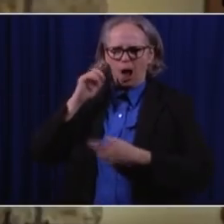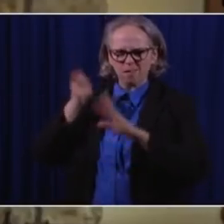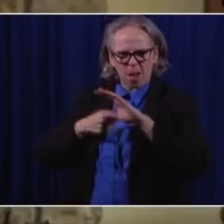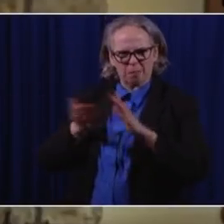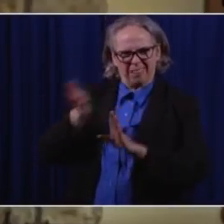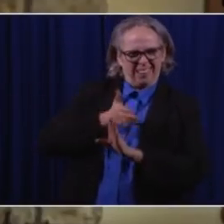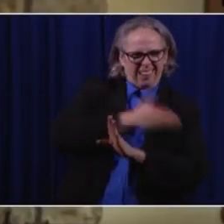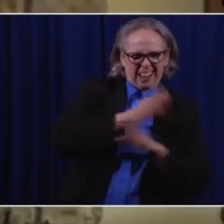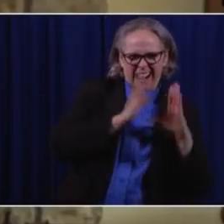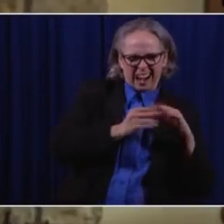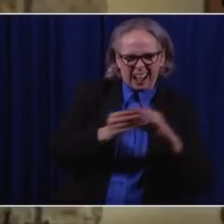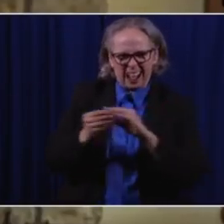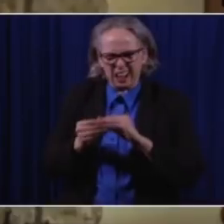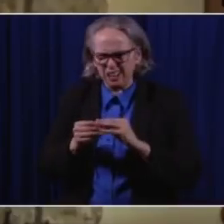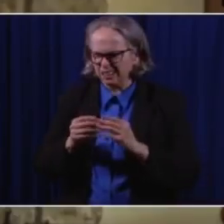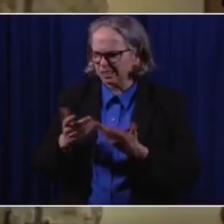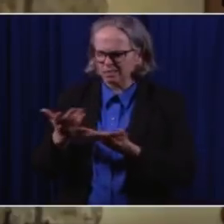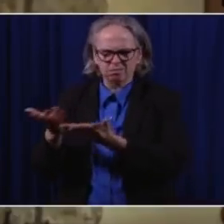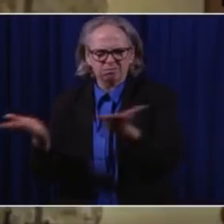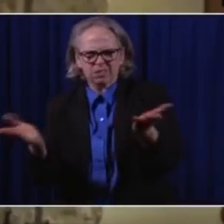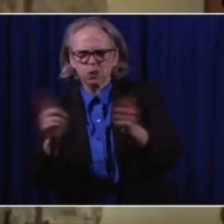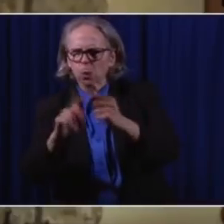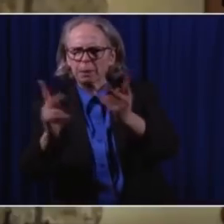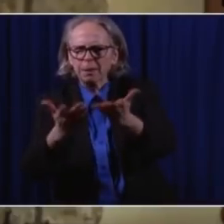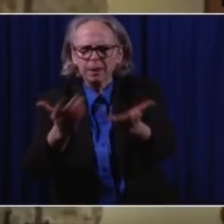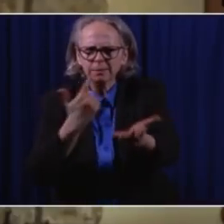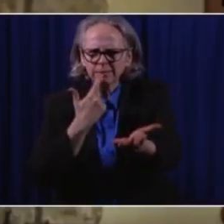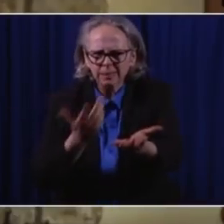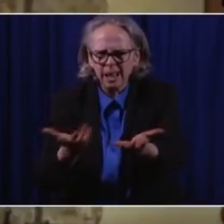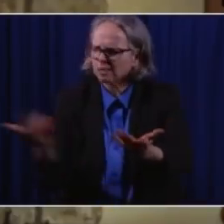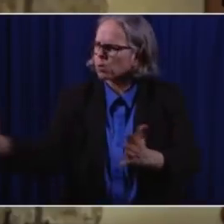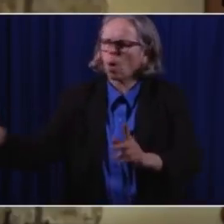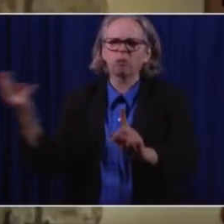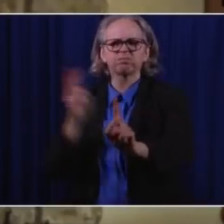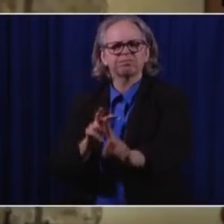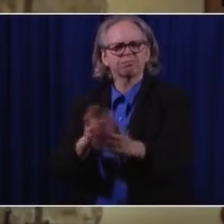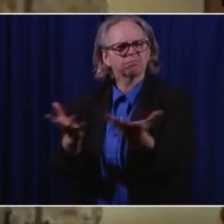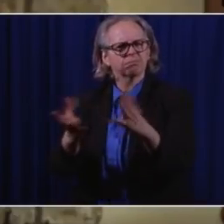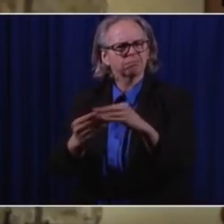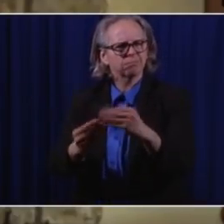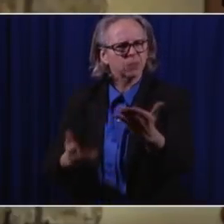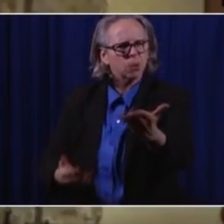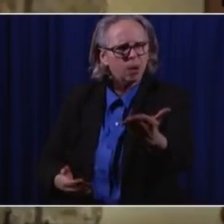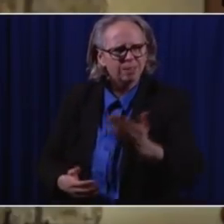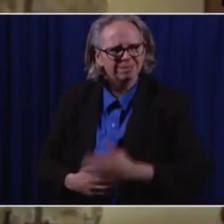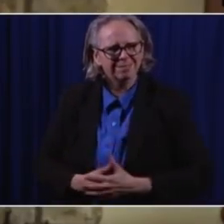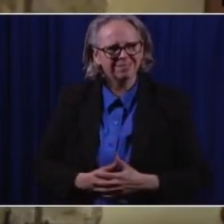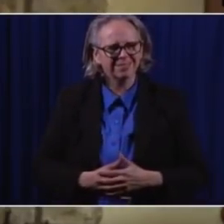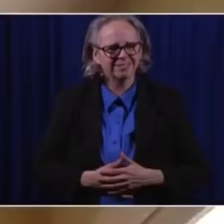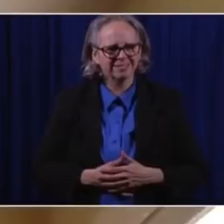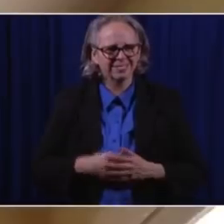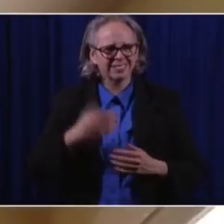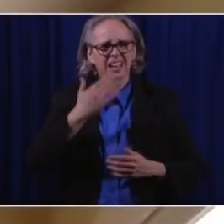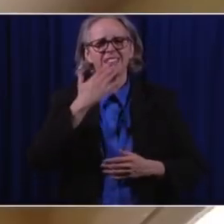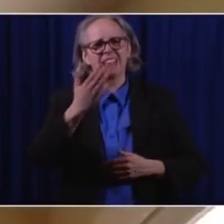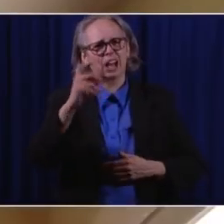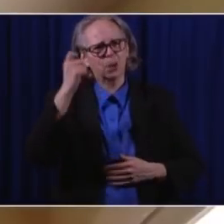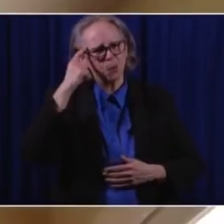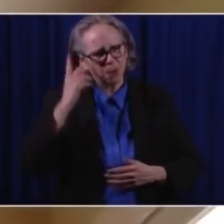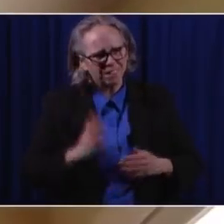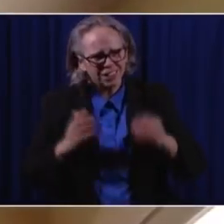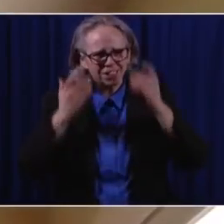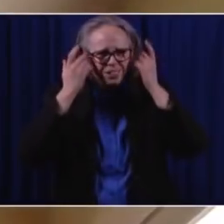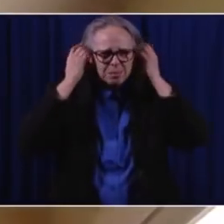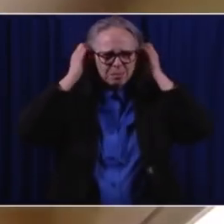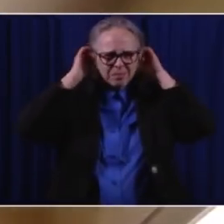of tell us a little bit about some of your thoughts and as we approach this holiday a week from today. Thank you, Governor. I want to thank